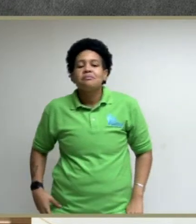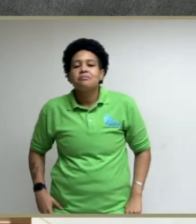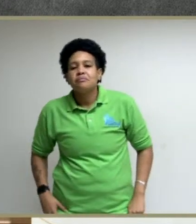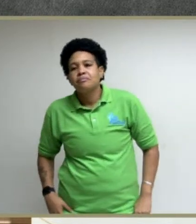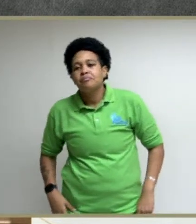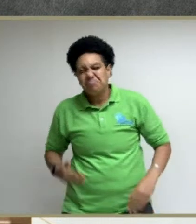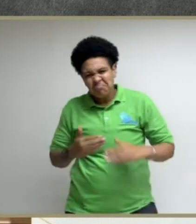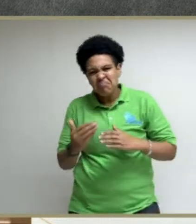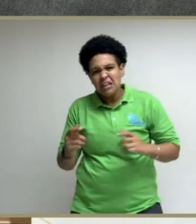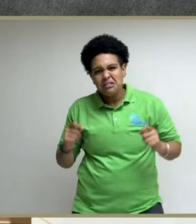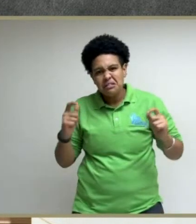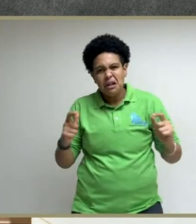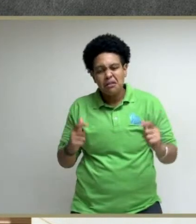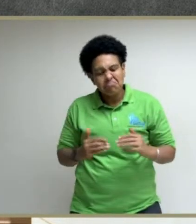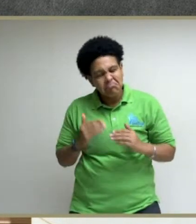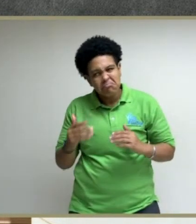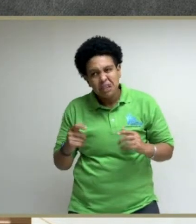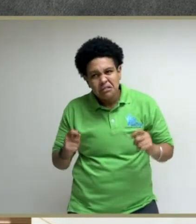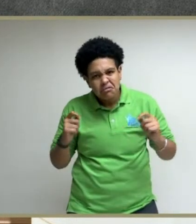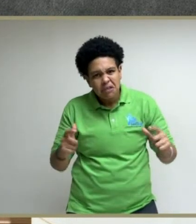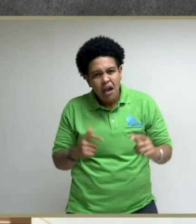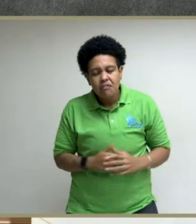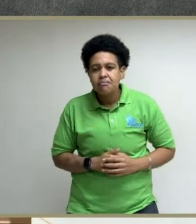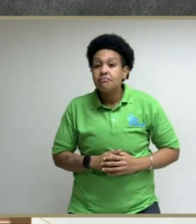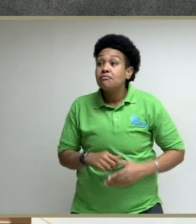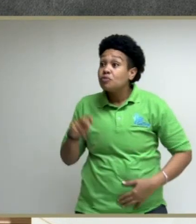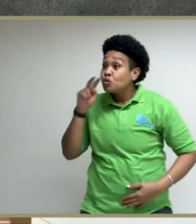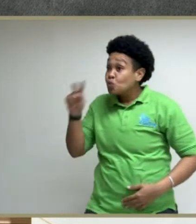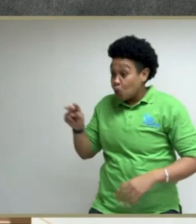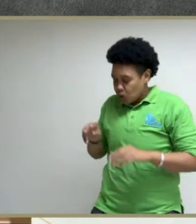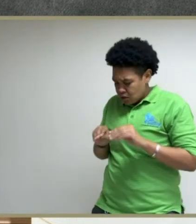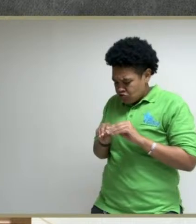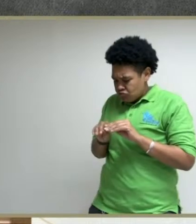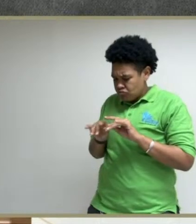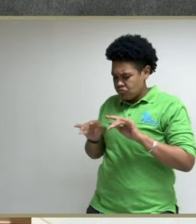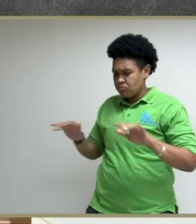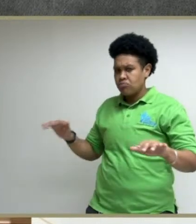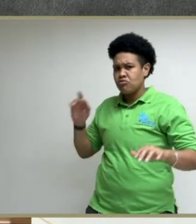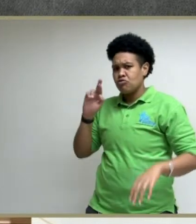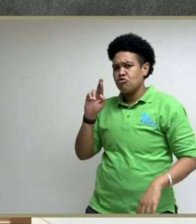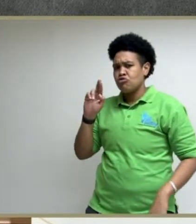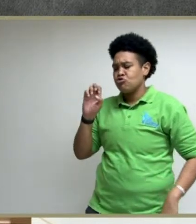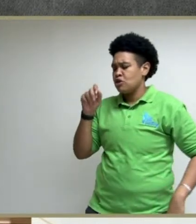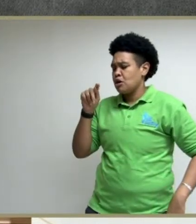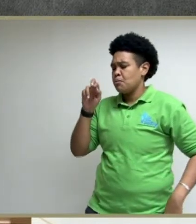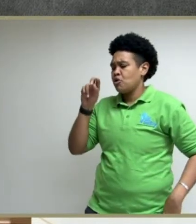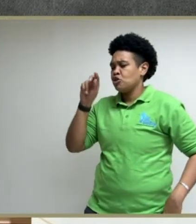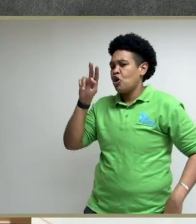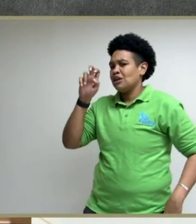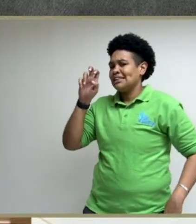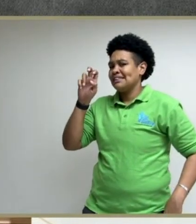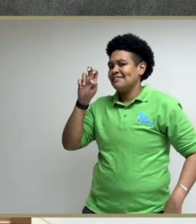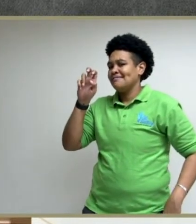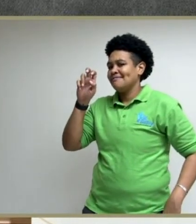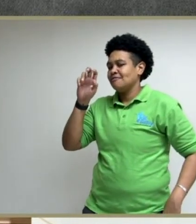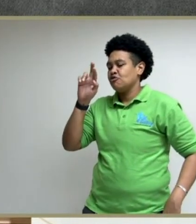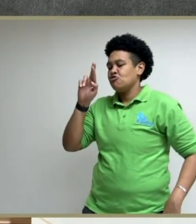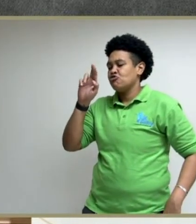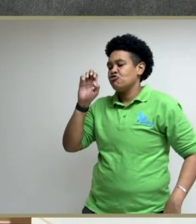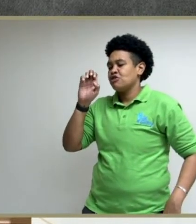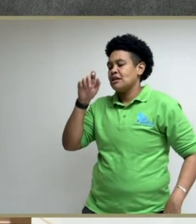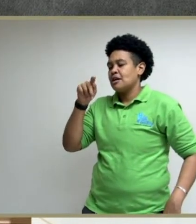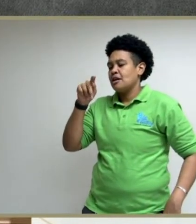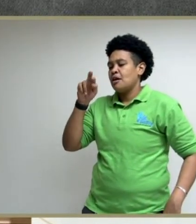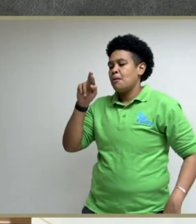Next slide. So to look at the reproductive number. Now, the reproductive number represents the average number